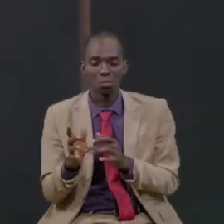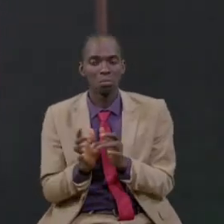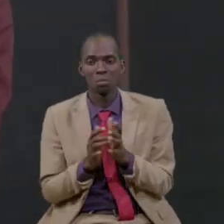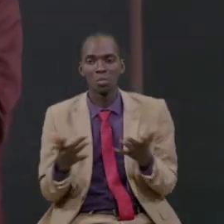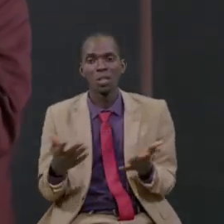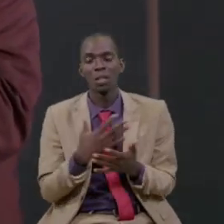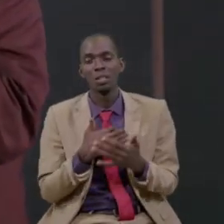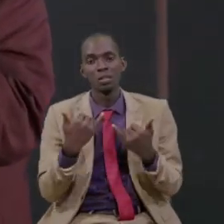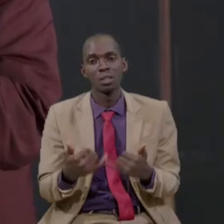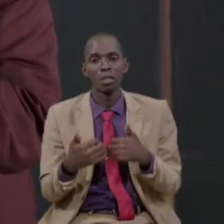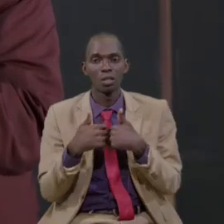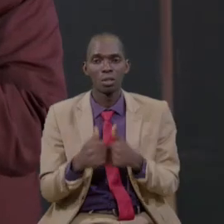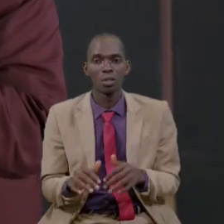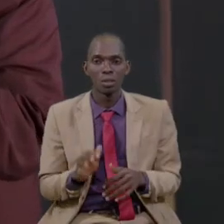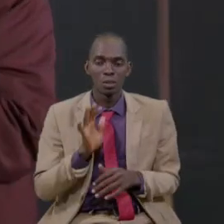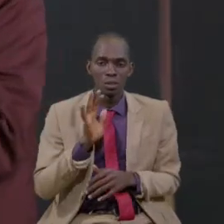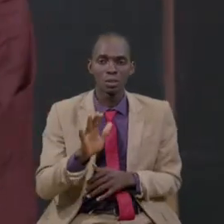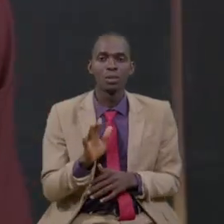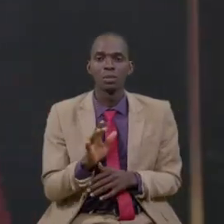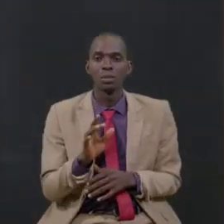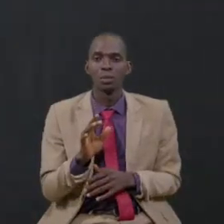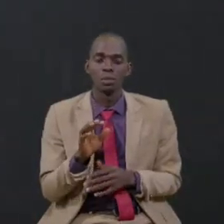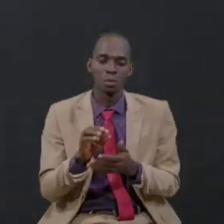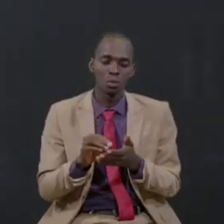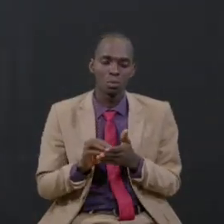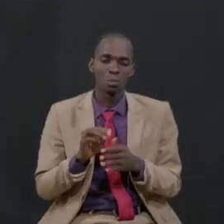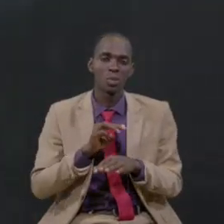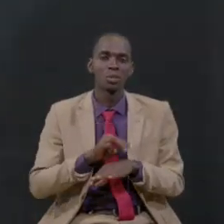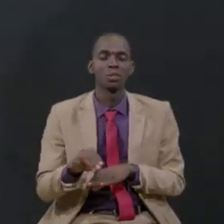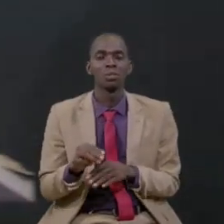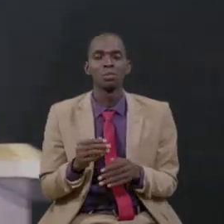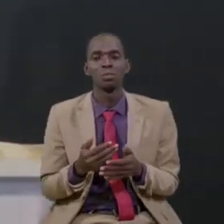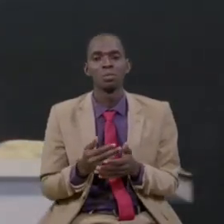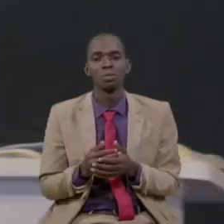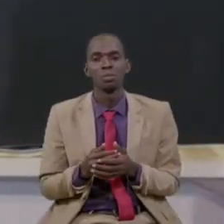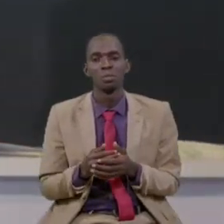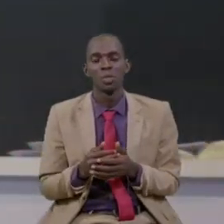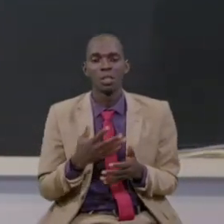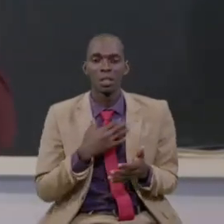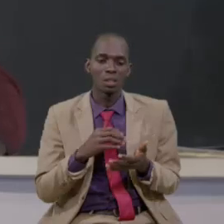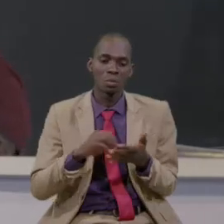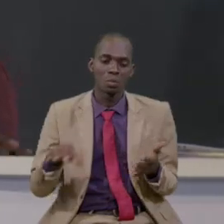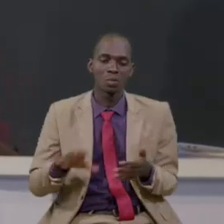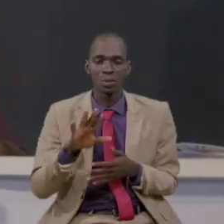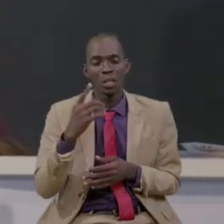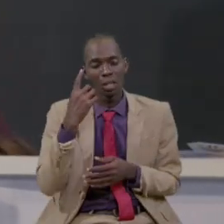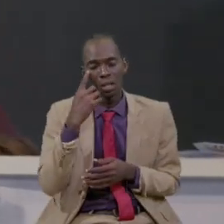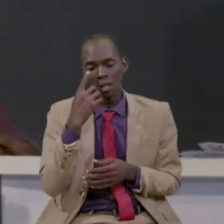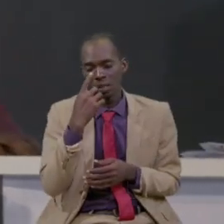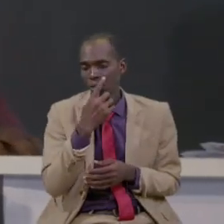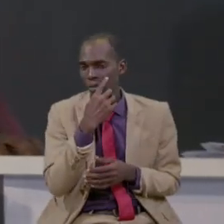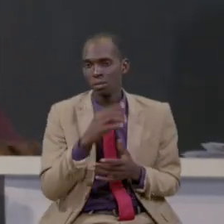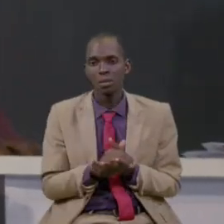his very ministry. He took out his eyes. And you know, there are some things